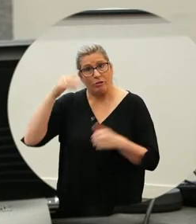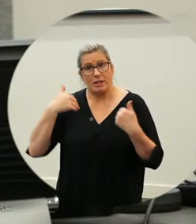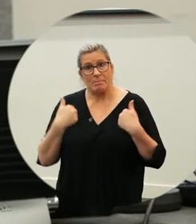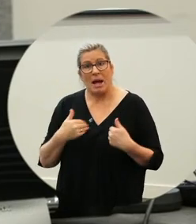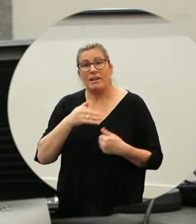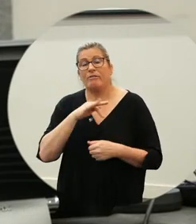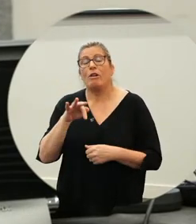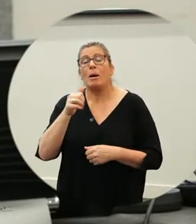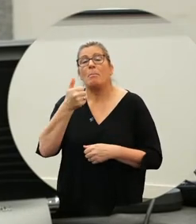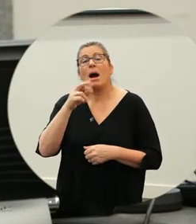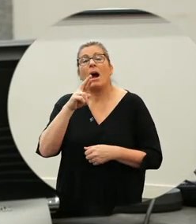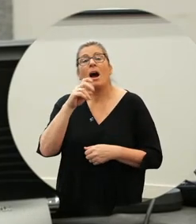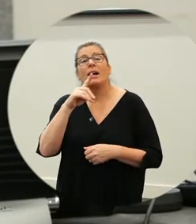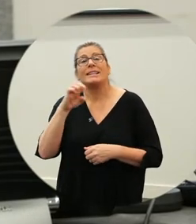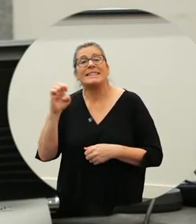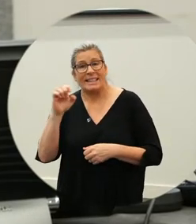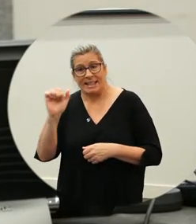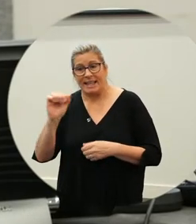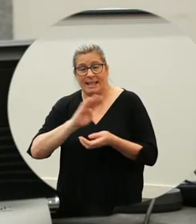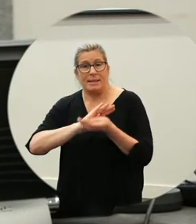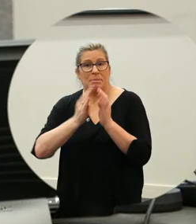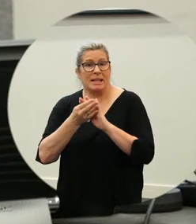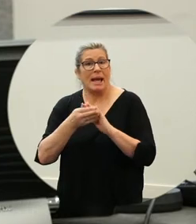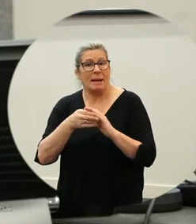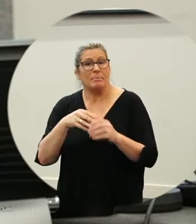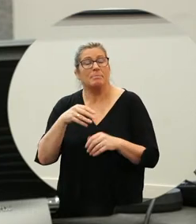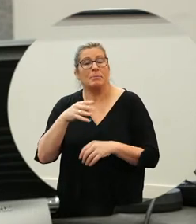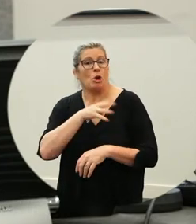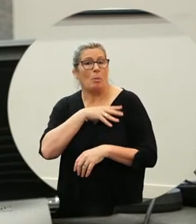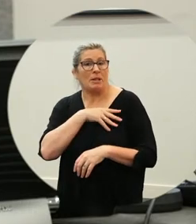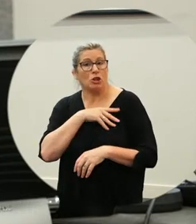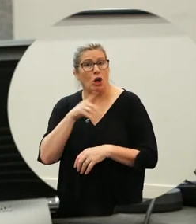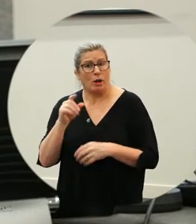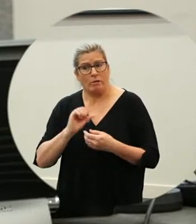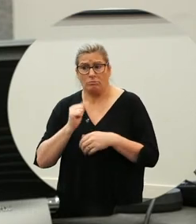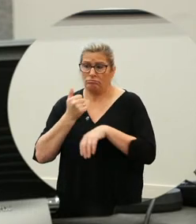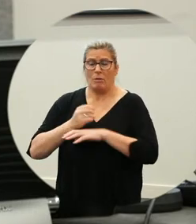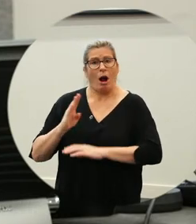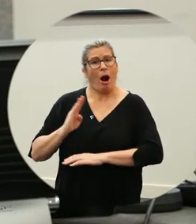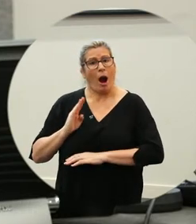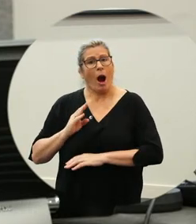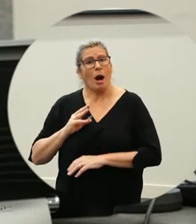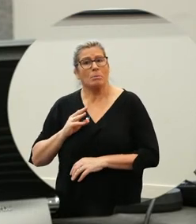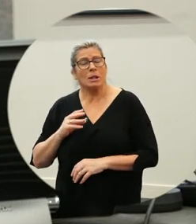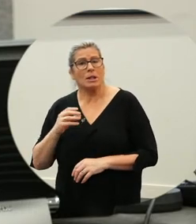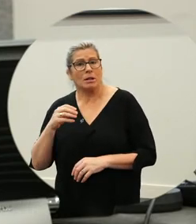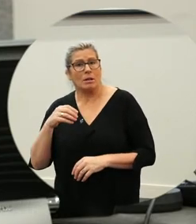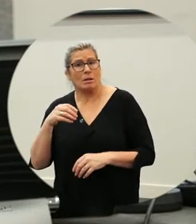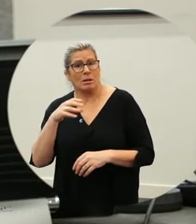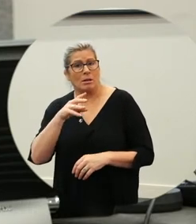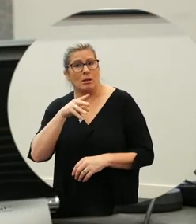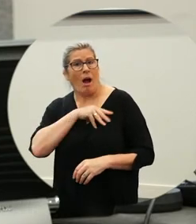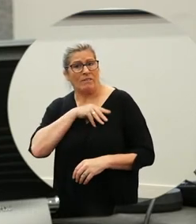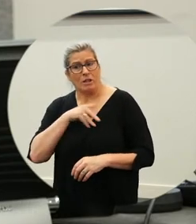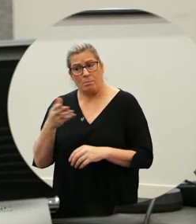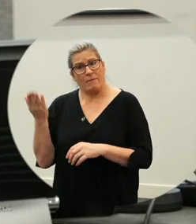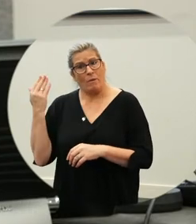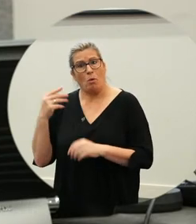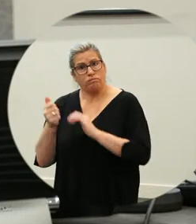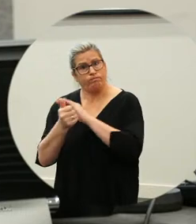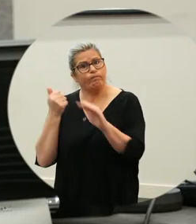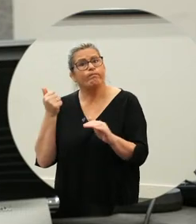RD in County Louth as commissioner, former army officer, very distinguished army officer. And he remained as commissioner